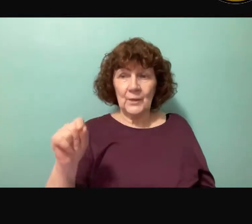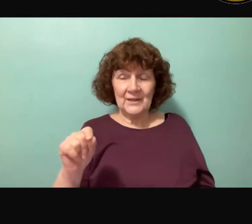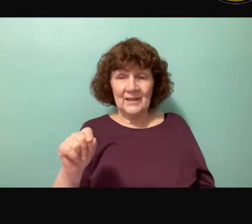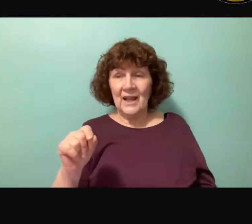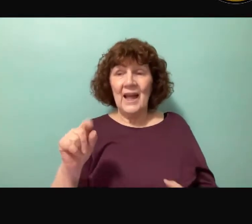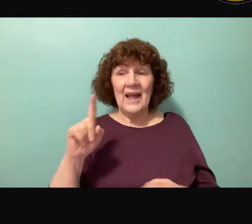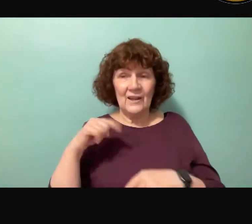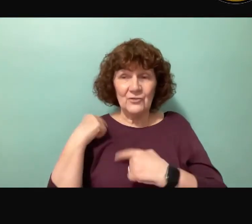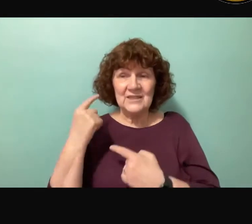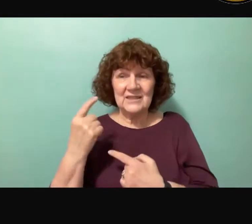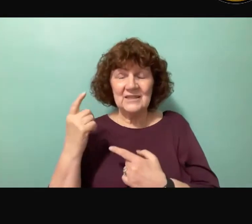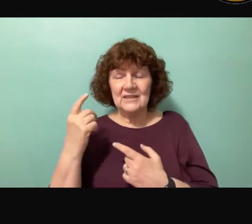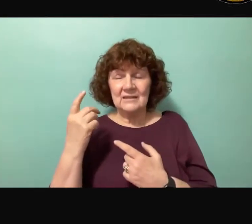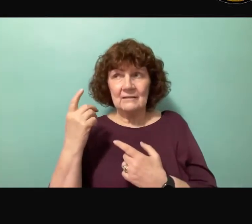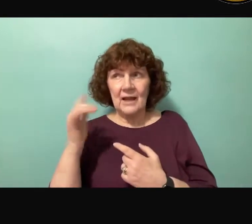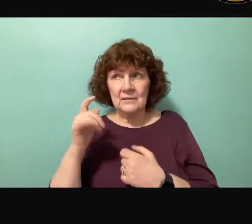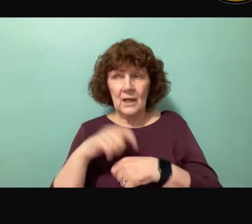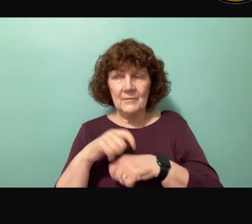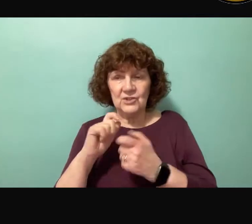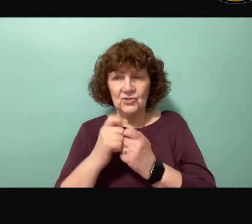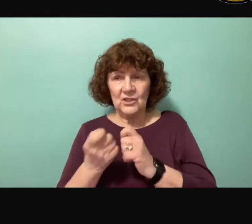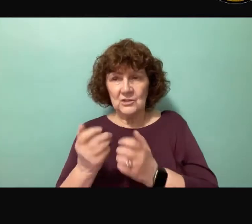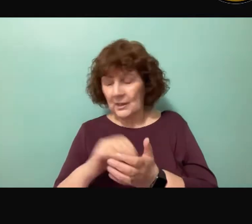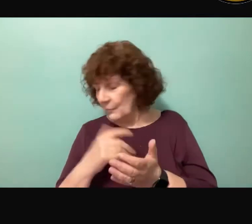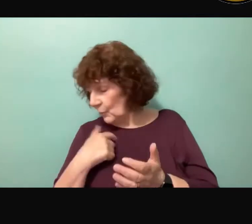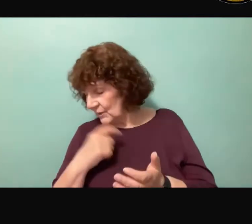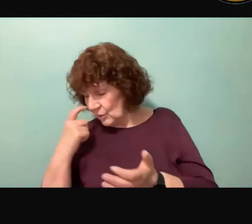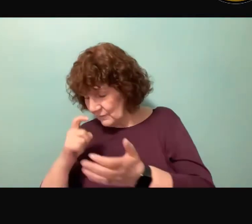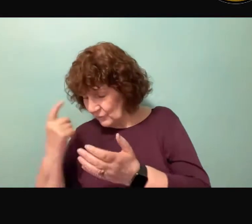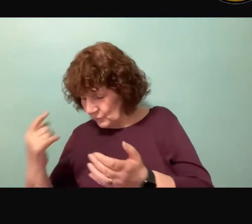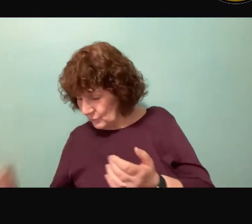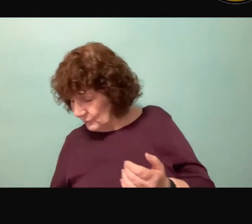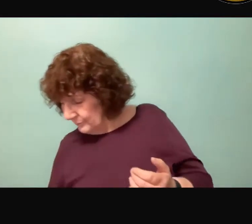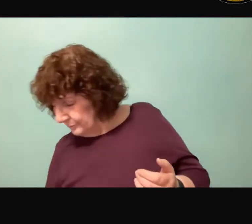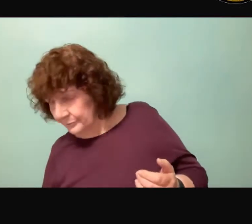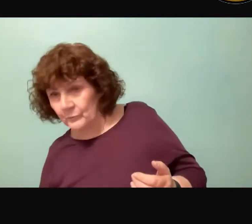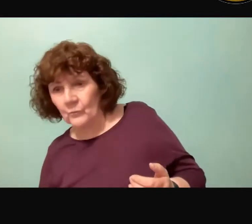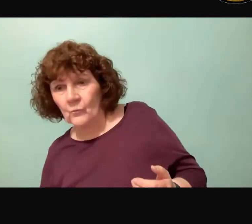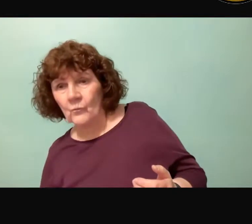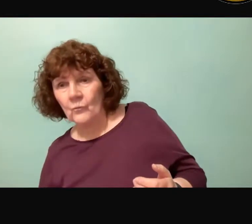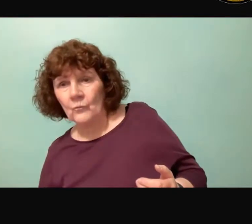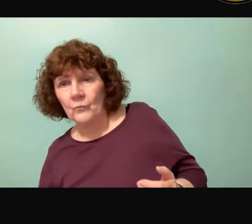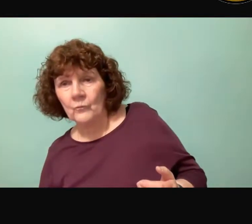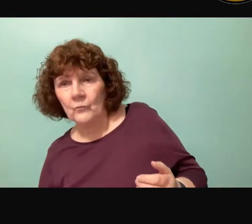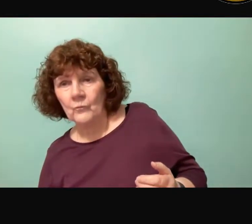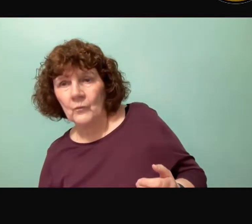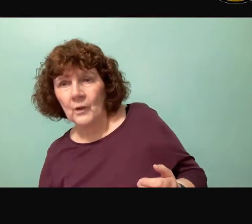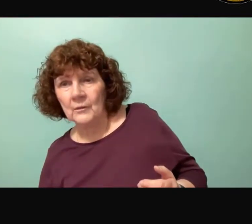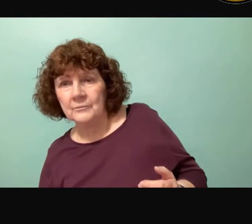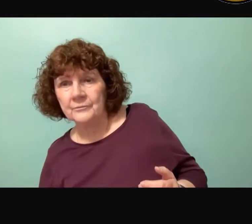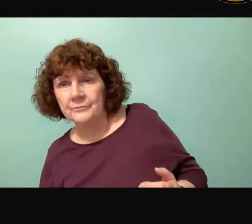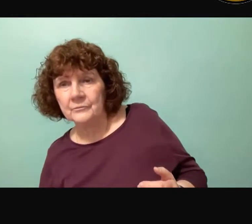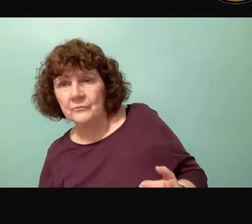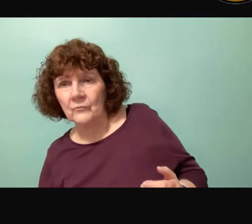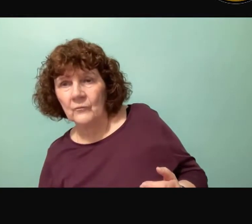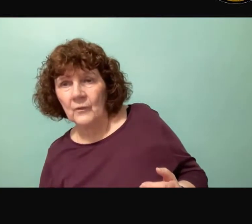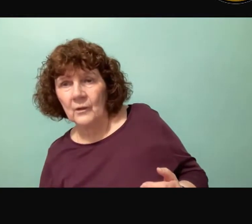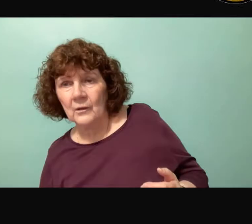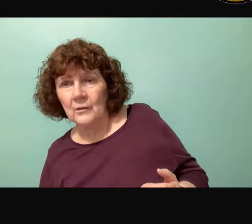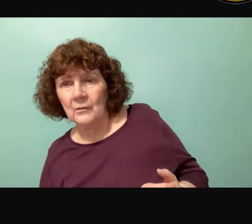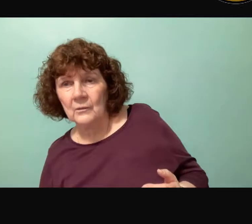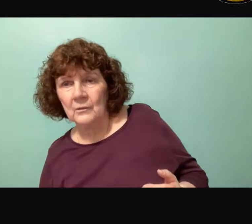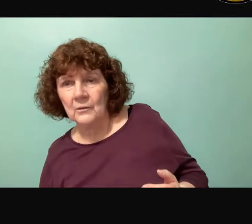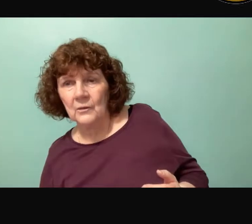for the record that the law department is a source of a significant number of waiver